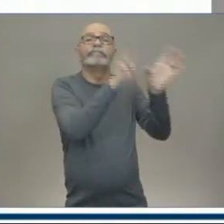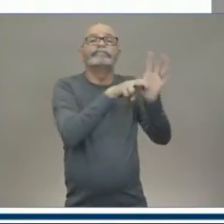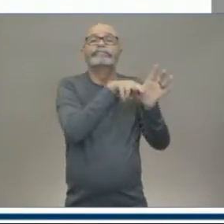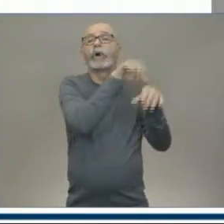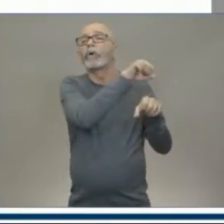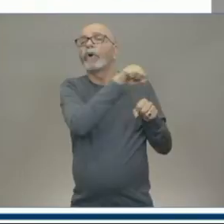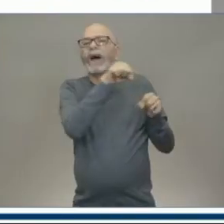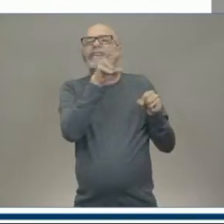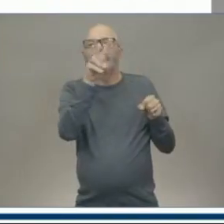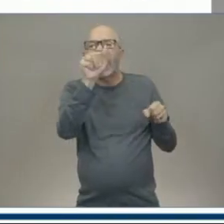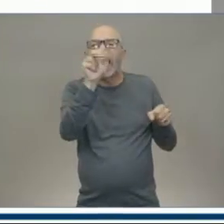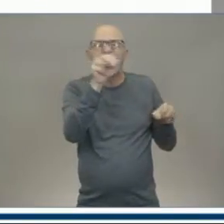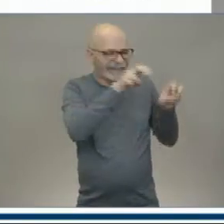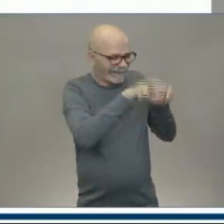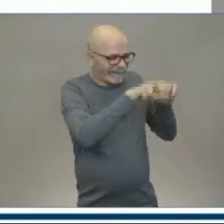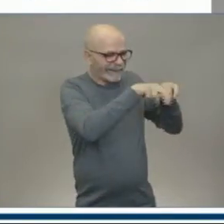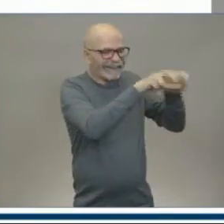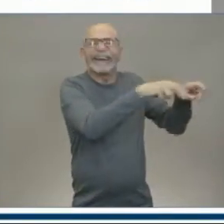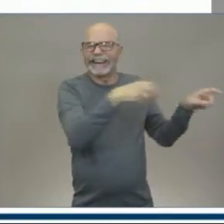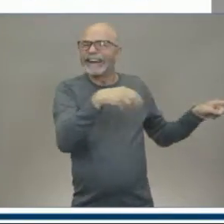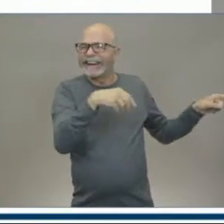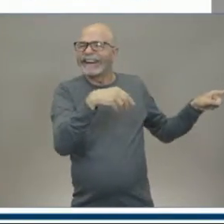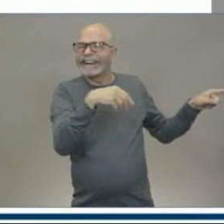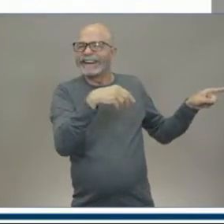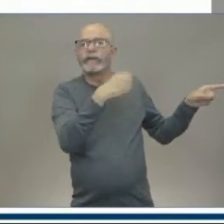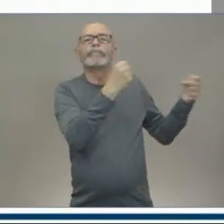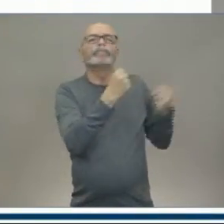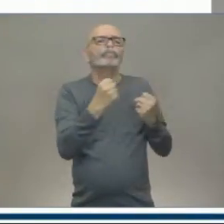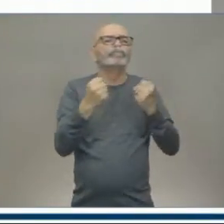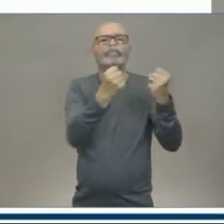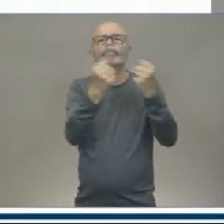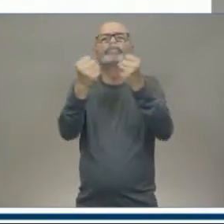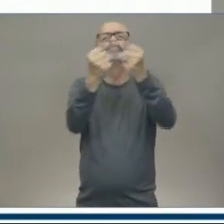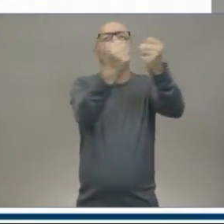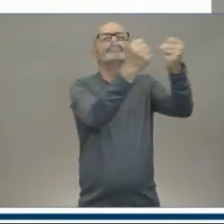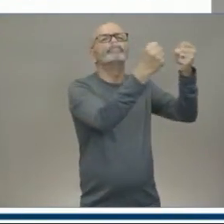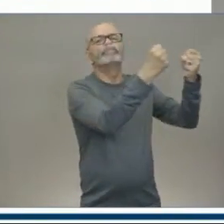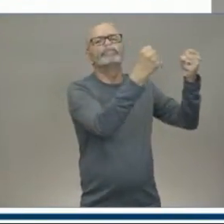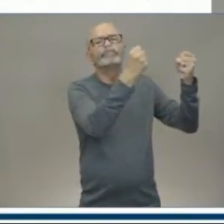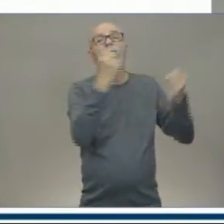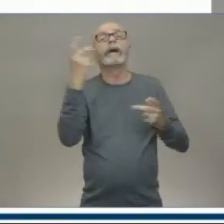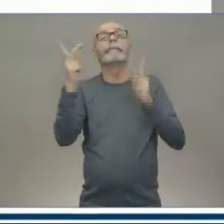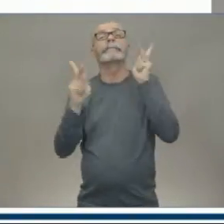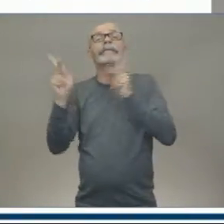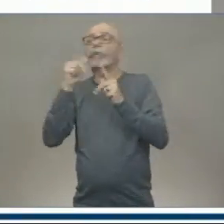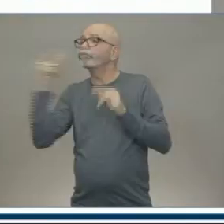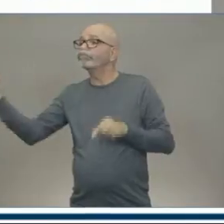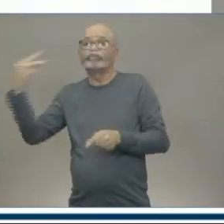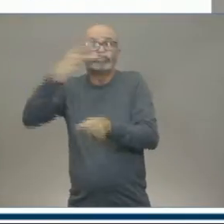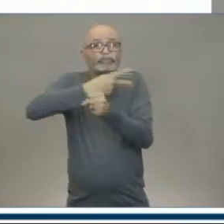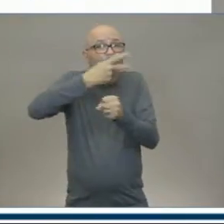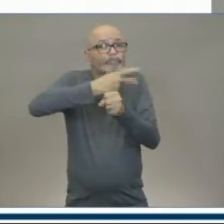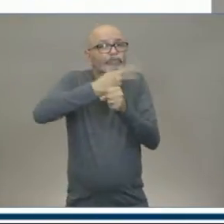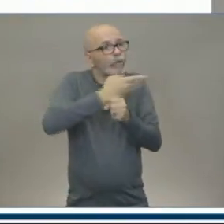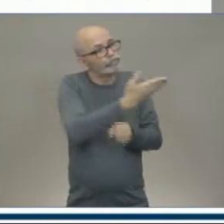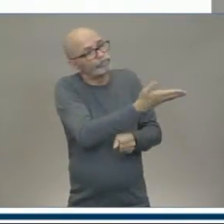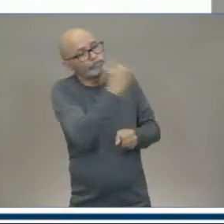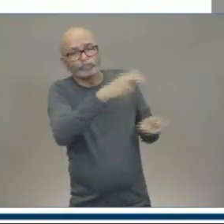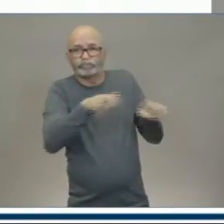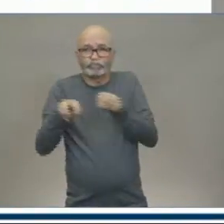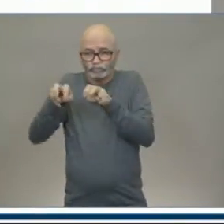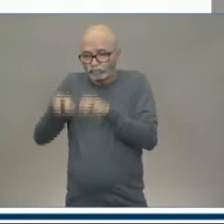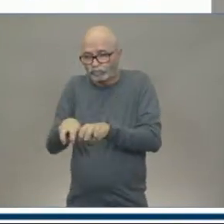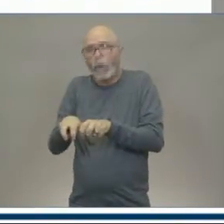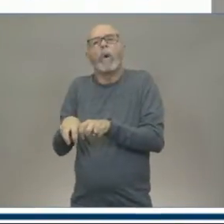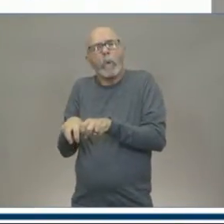vans, and also designated caregivers can take a resident for a drive in their own personal